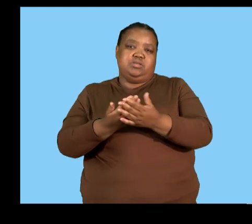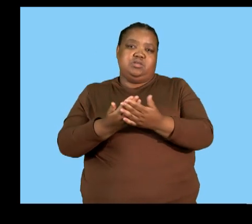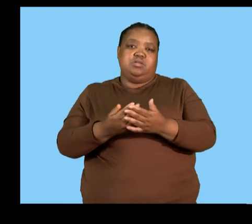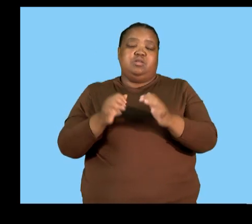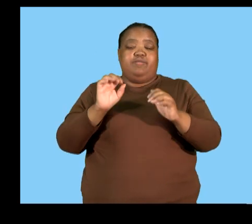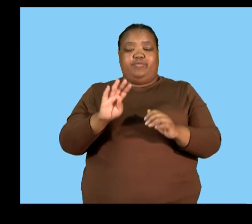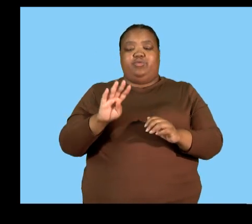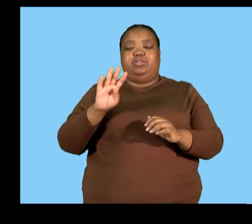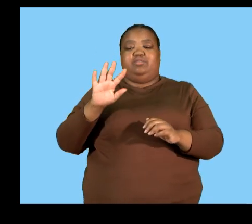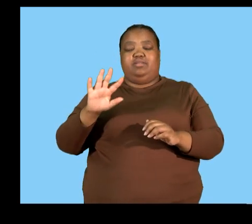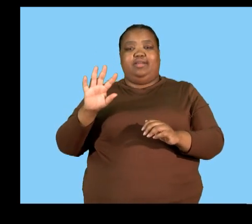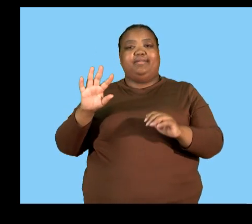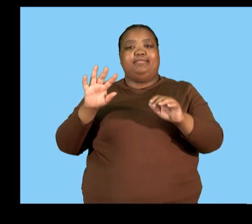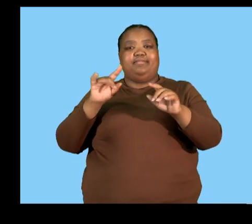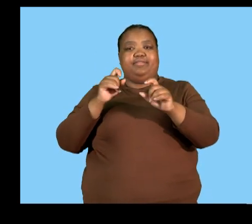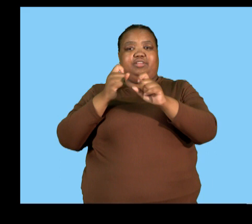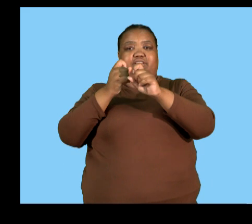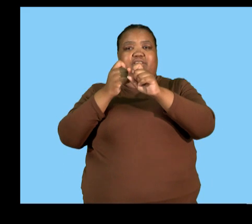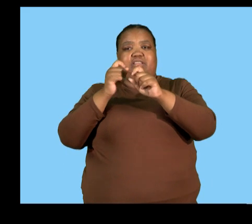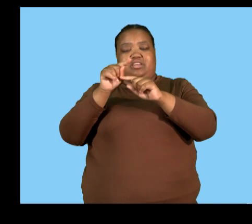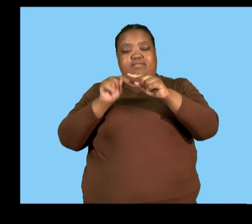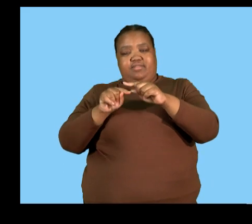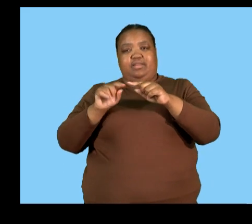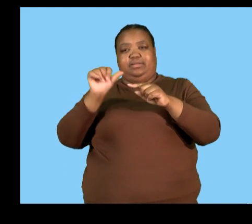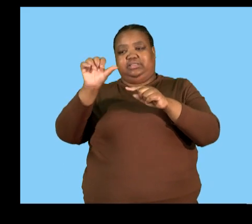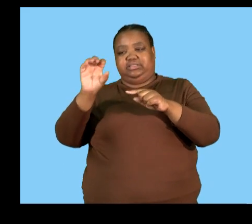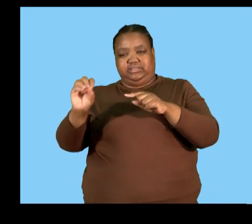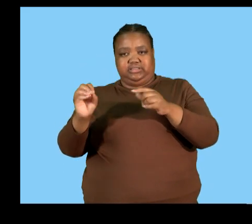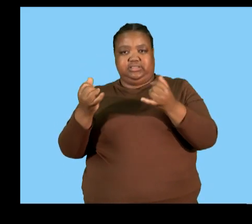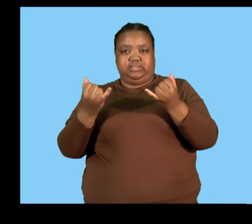to divide by 60. So this will give you